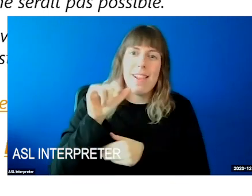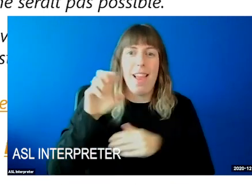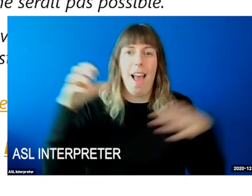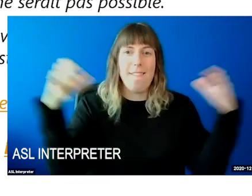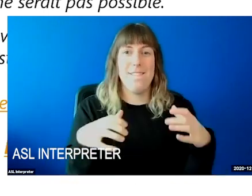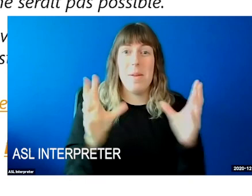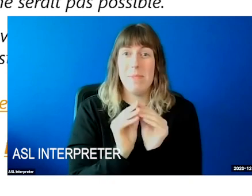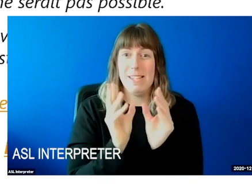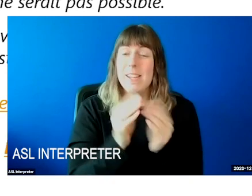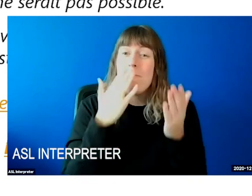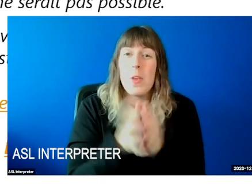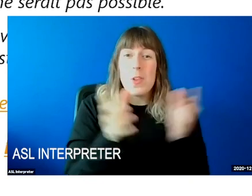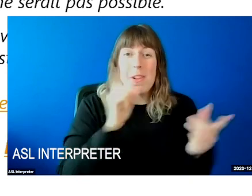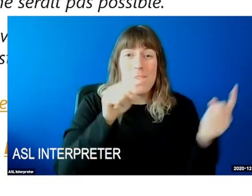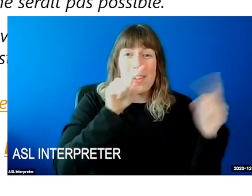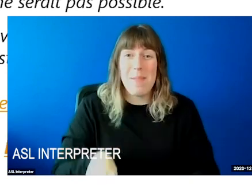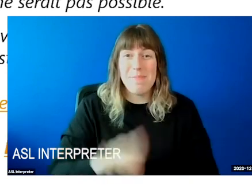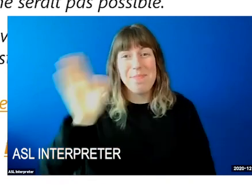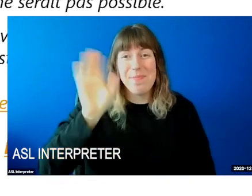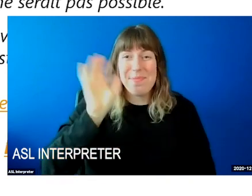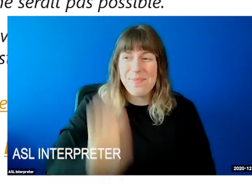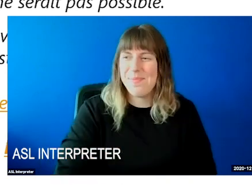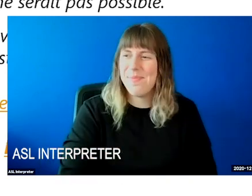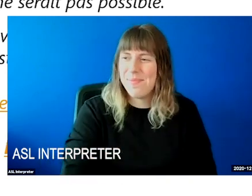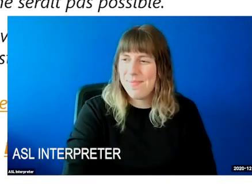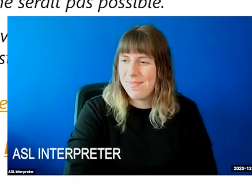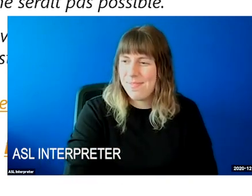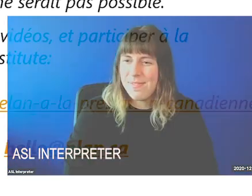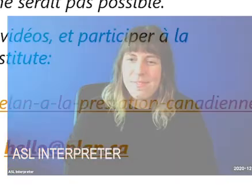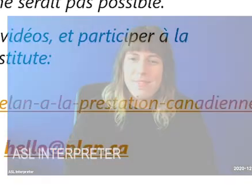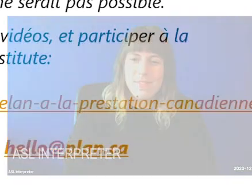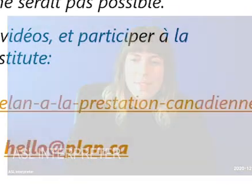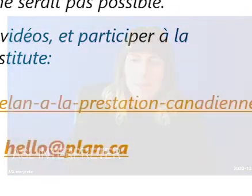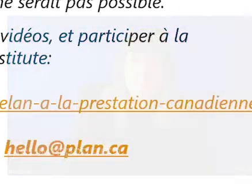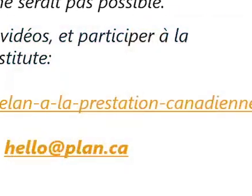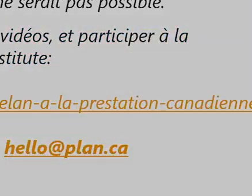together again in December for our next live session together. So thanks so much, everyone.